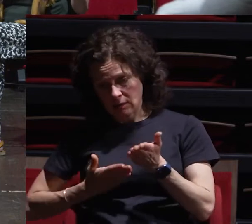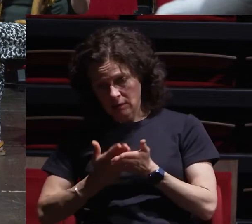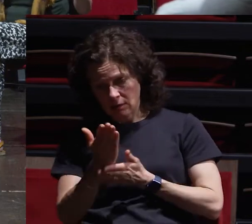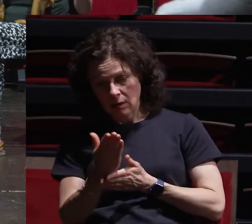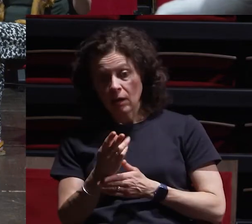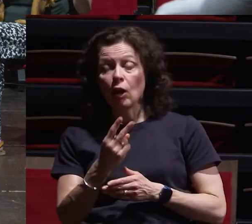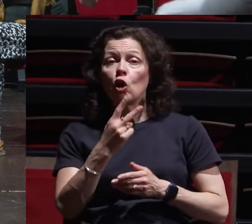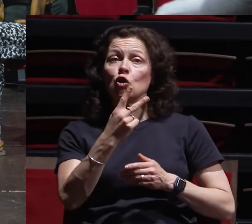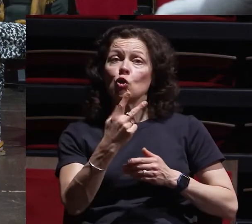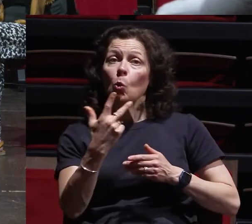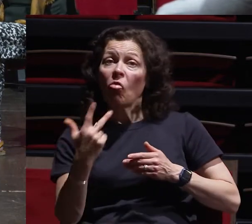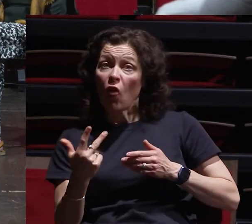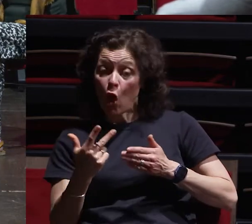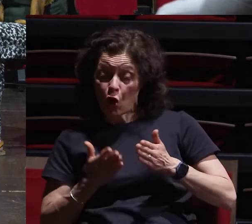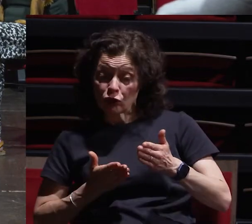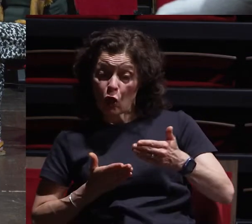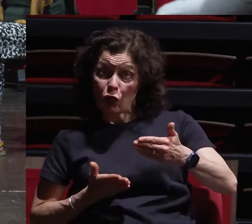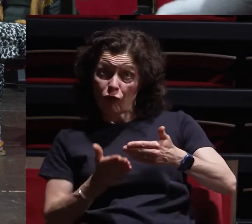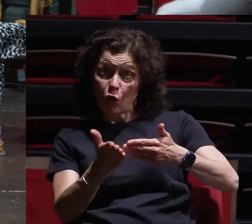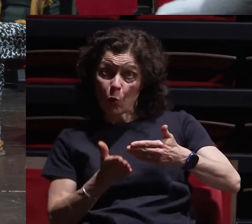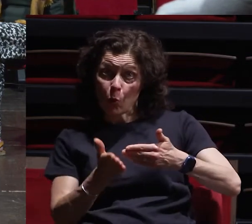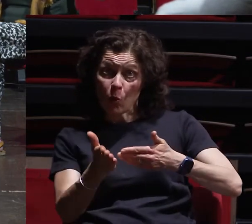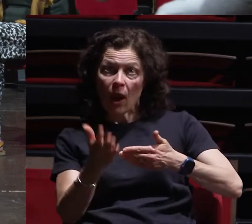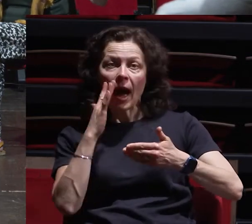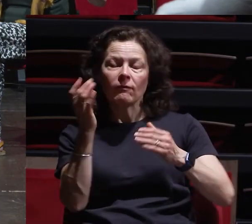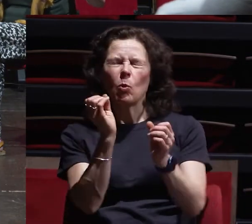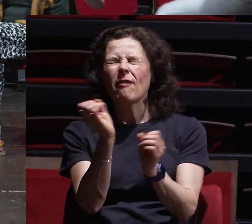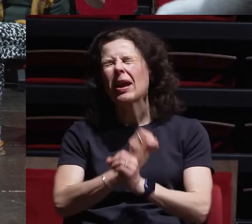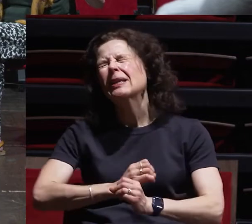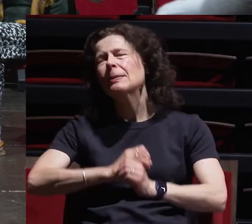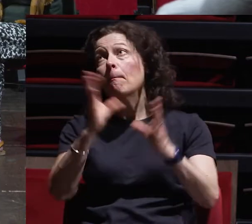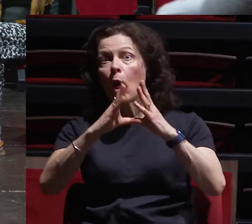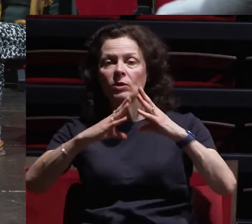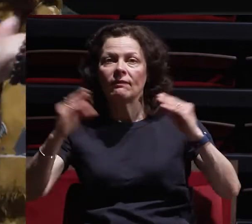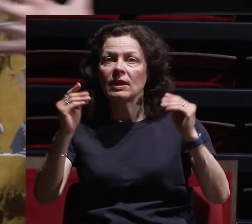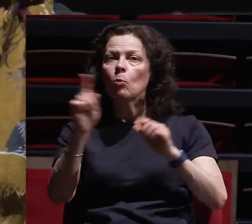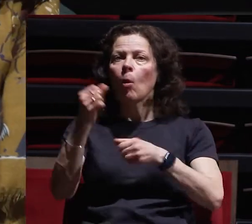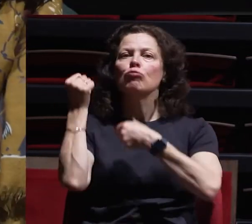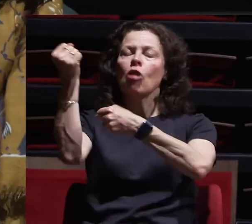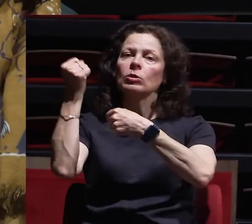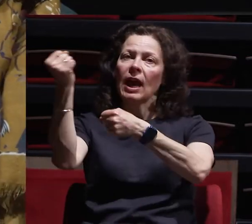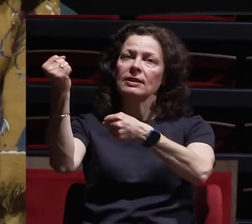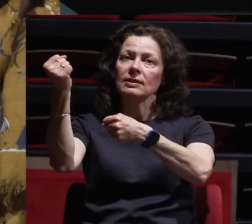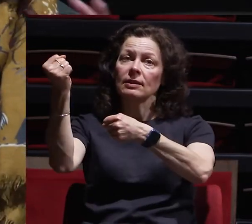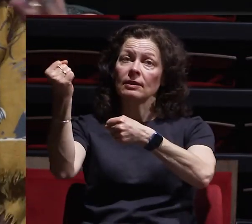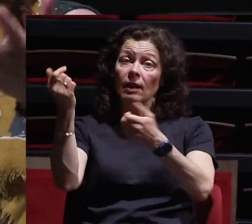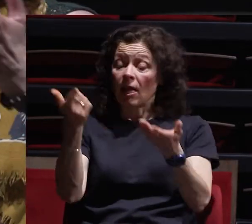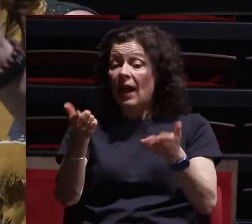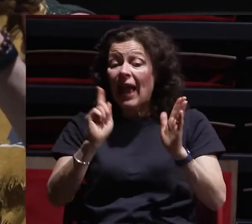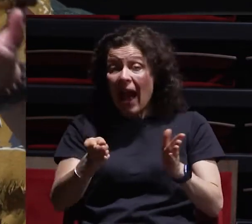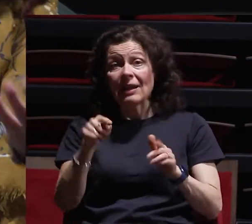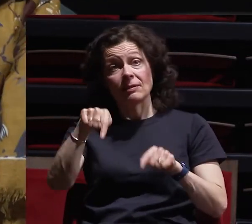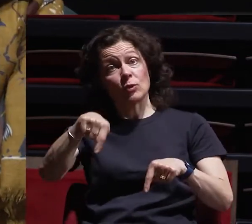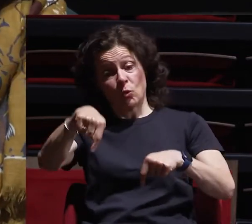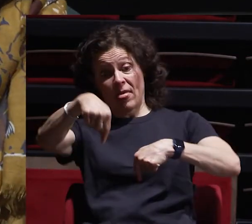about 2/3 of the way through, I needed to have the most explosive scene of the play. And that's a scene of a protest. That's where it had